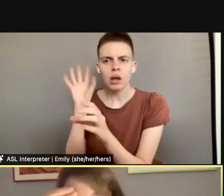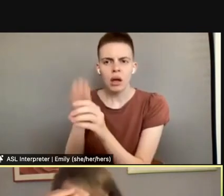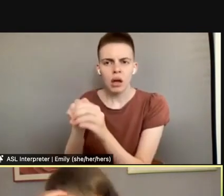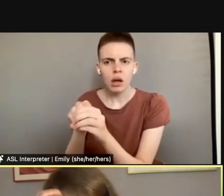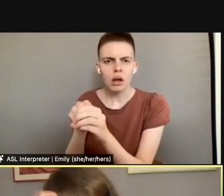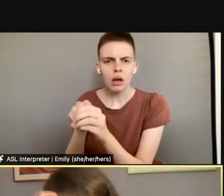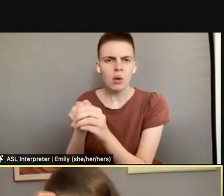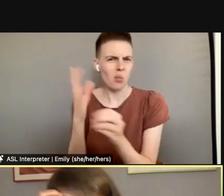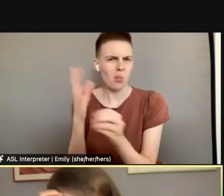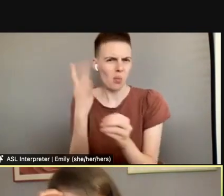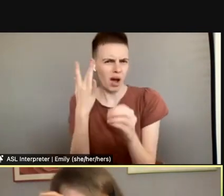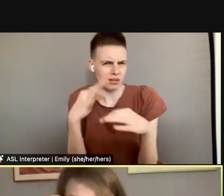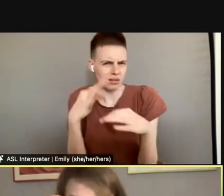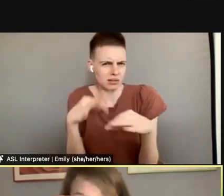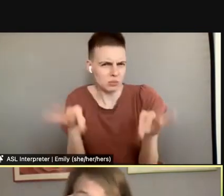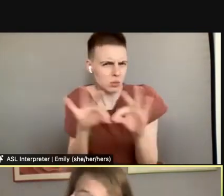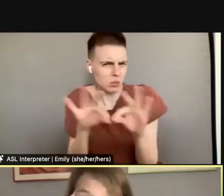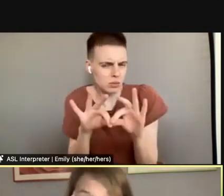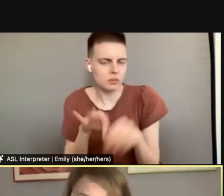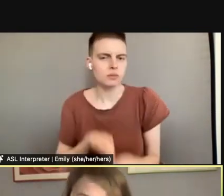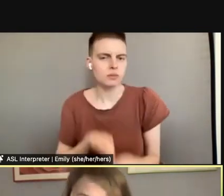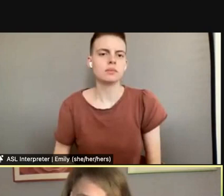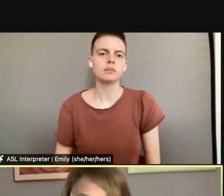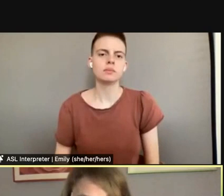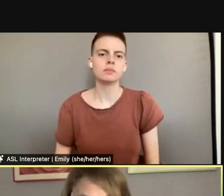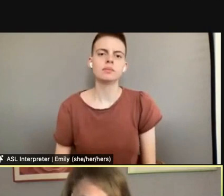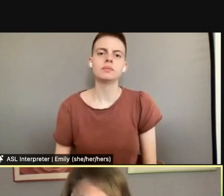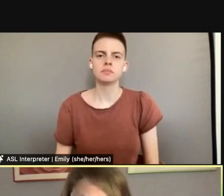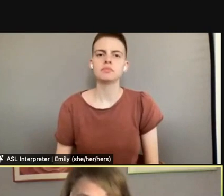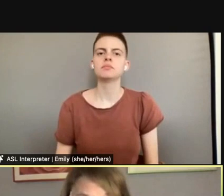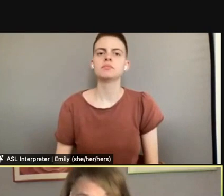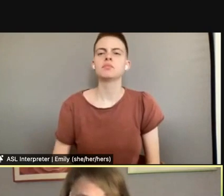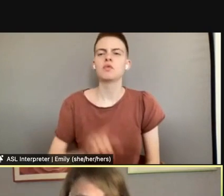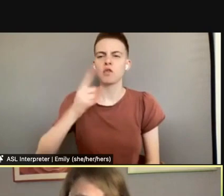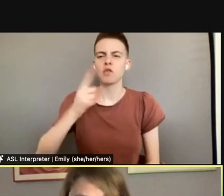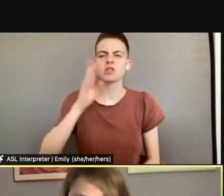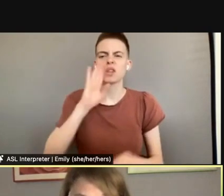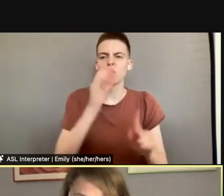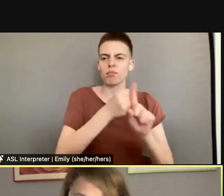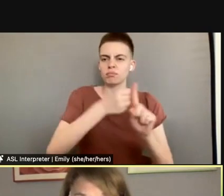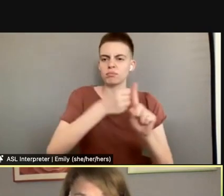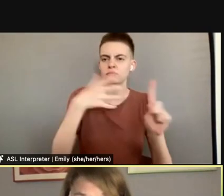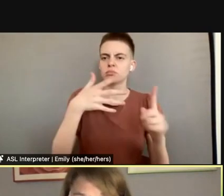first of all, I want to talk a little bit about social learning.